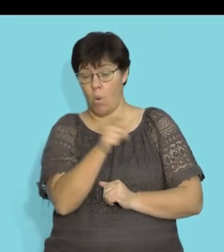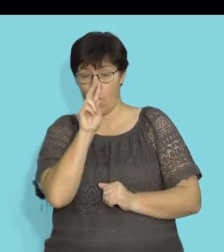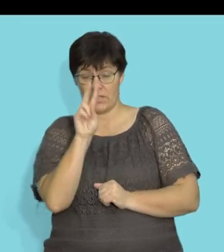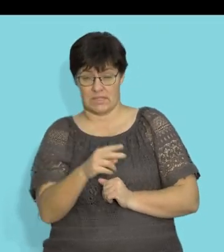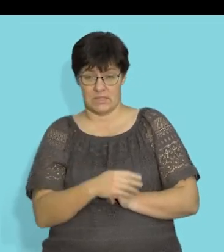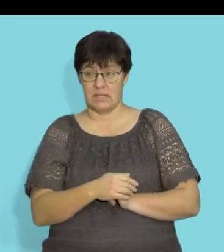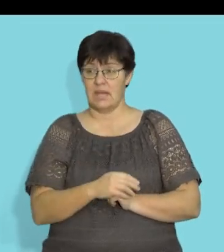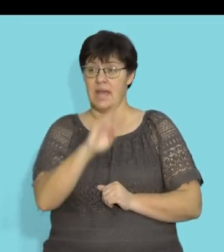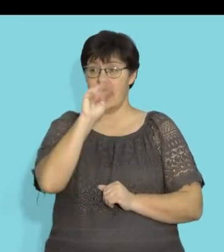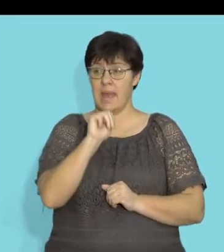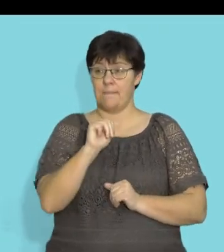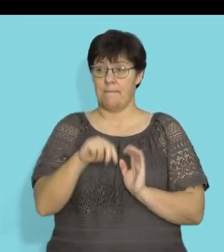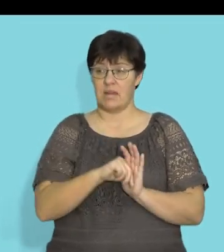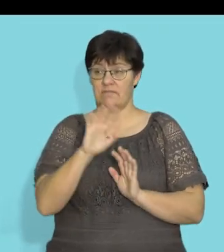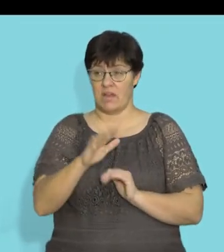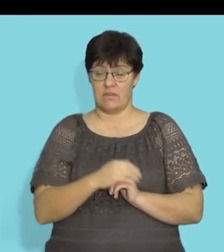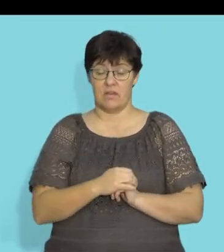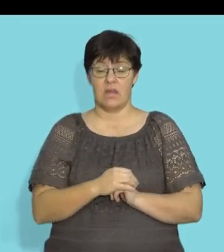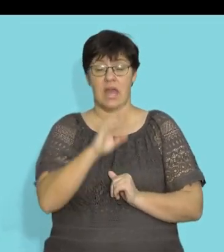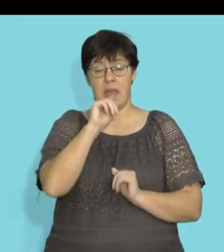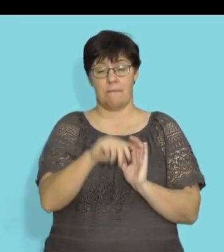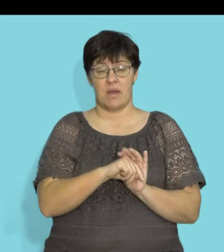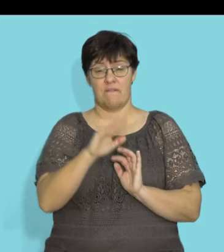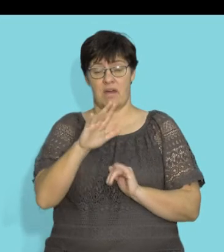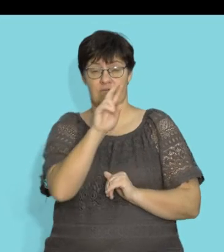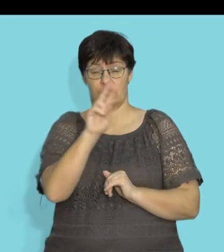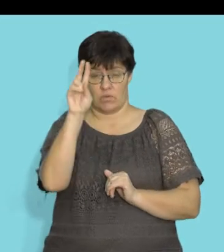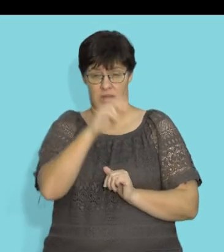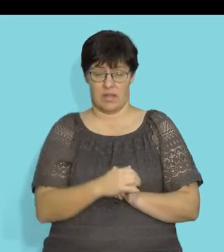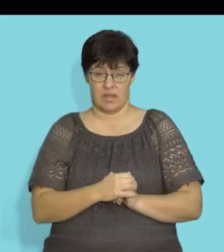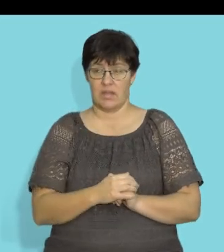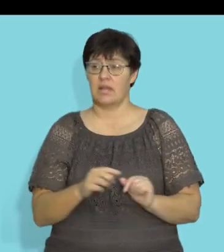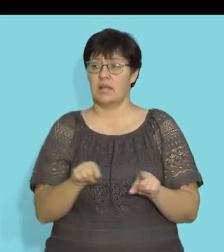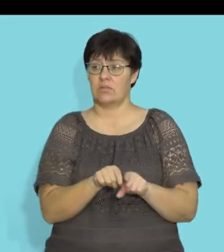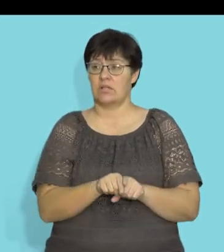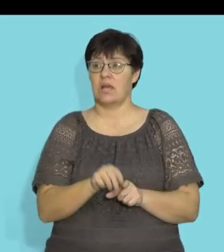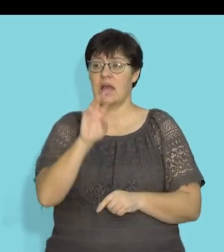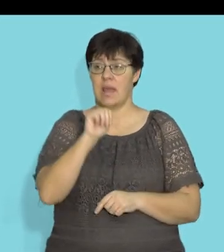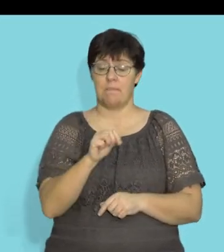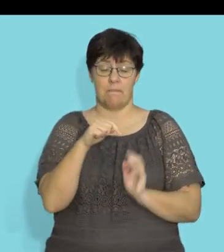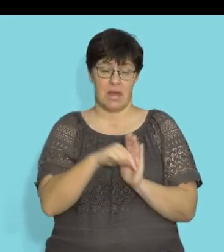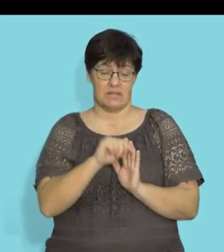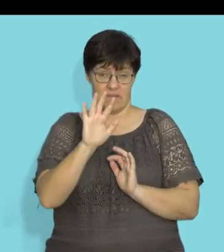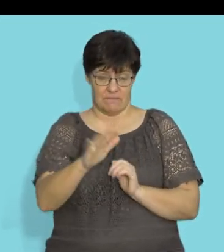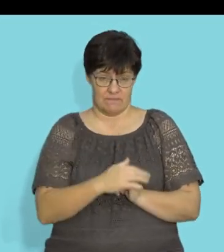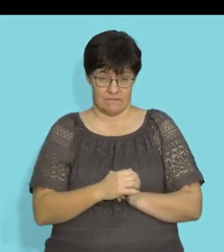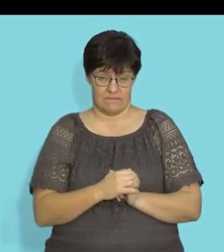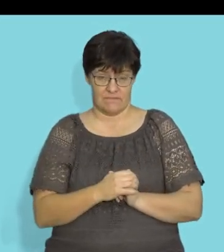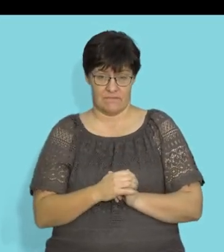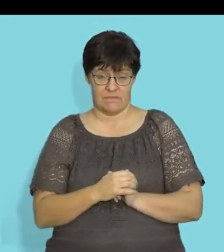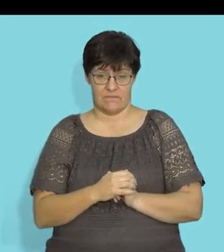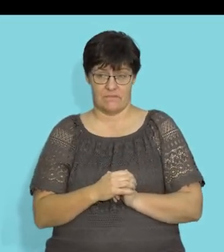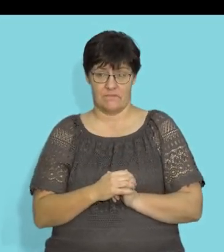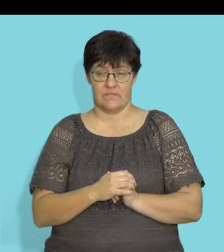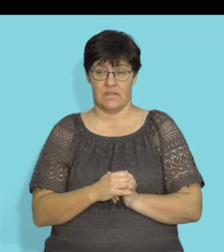can see that m minus 5 squared over m minus 5 is equal to m minus 5. So